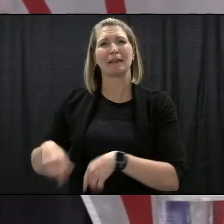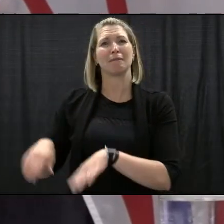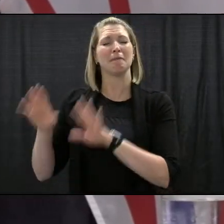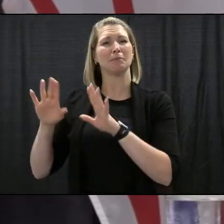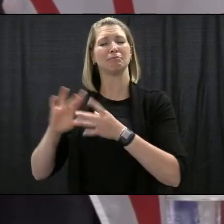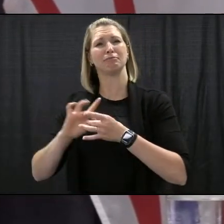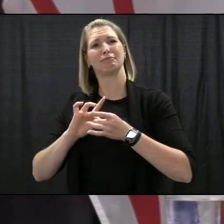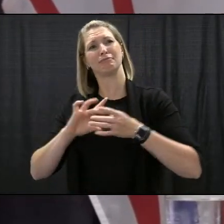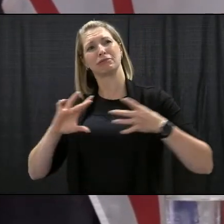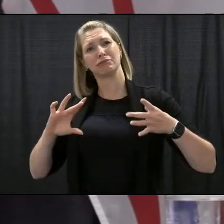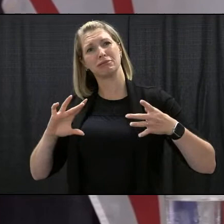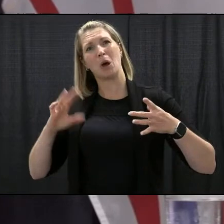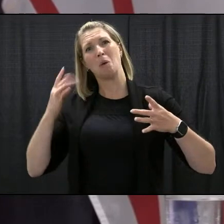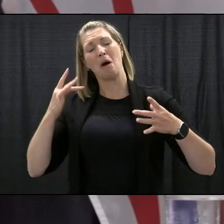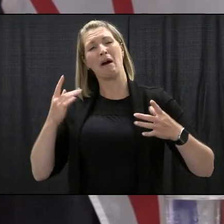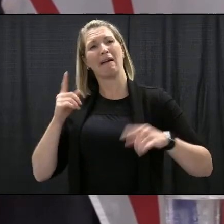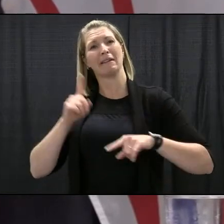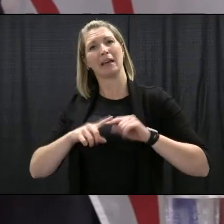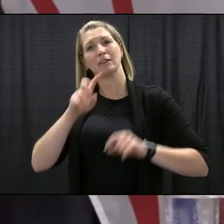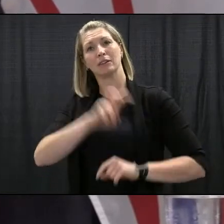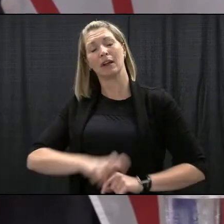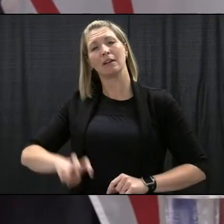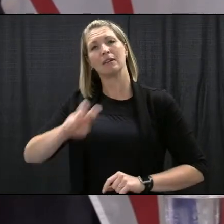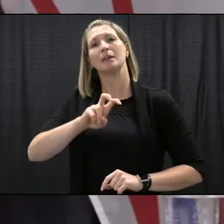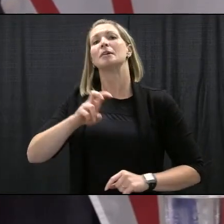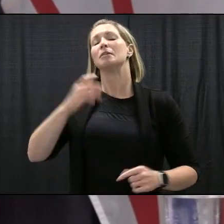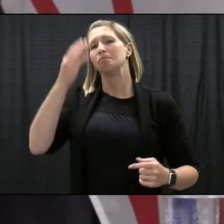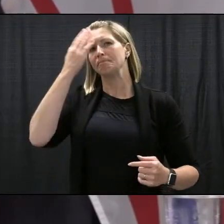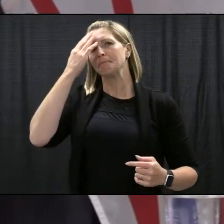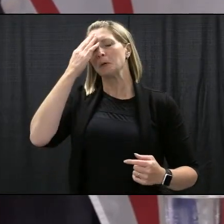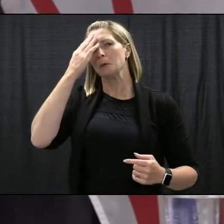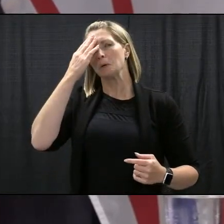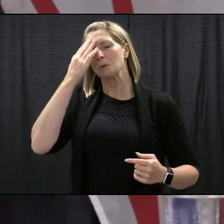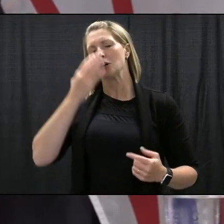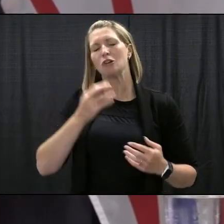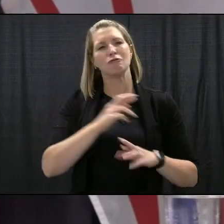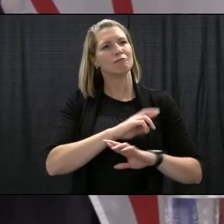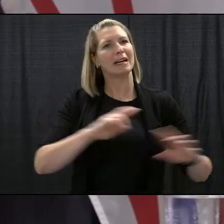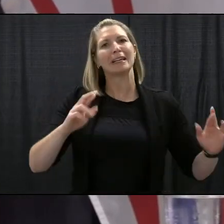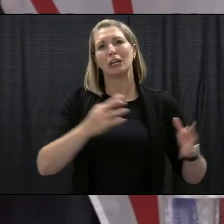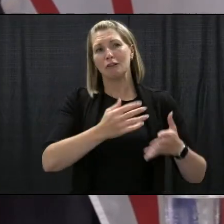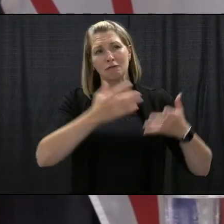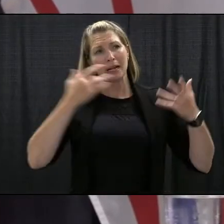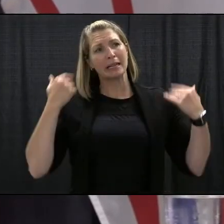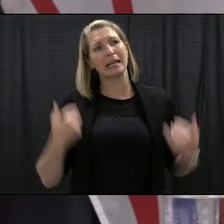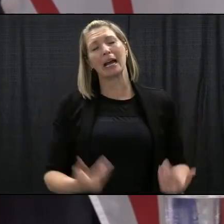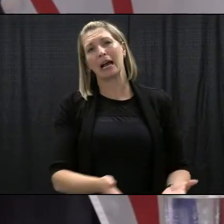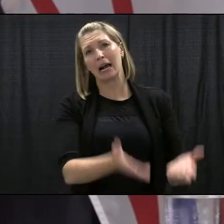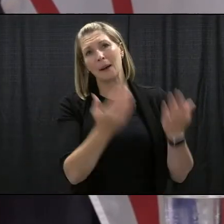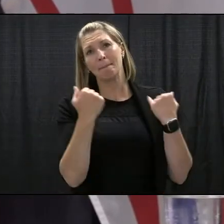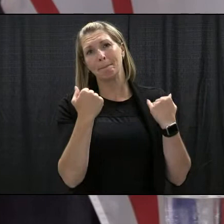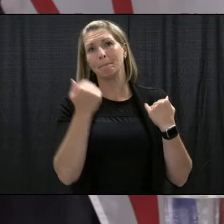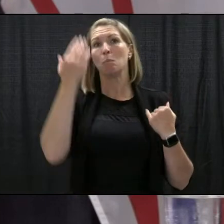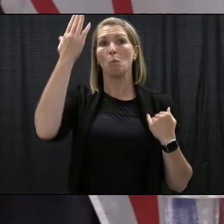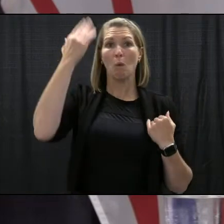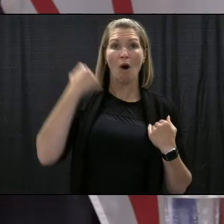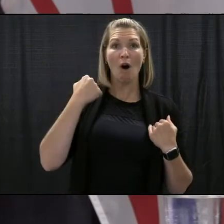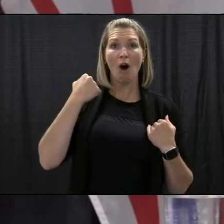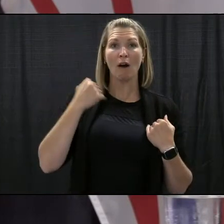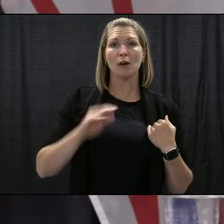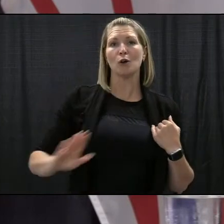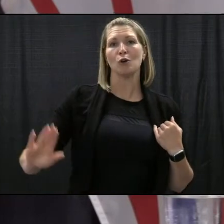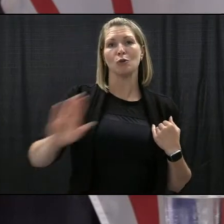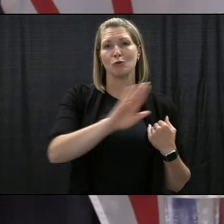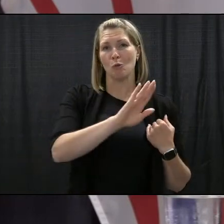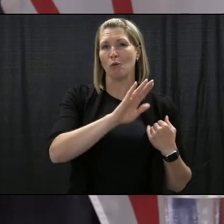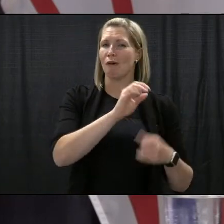are only able to do this, to be so welcoming, to be so open because of the rates of vaccinations. And